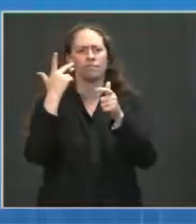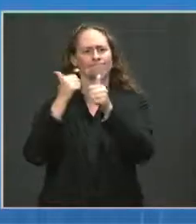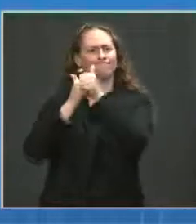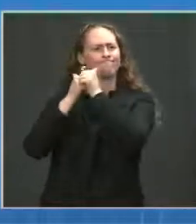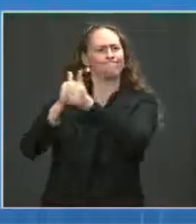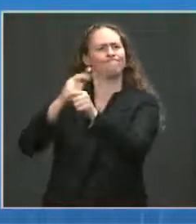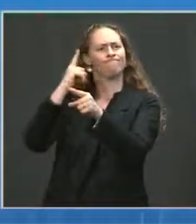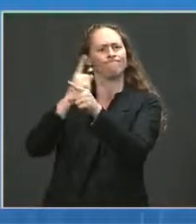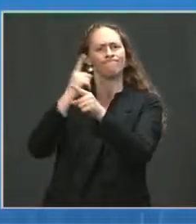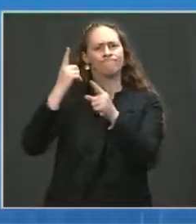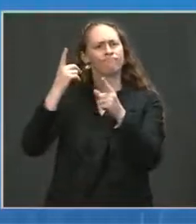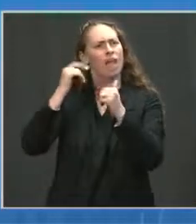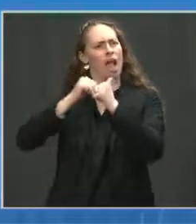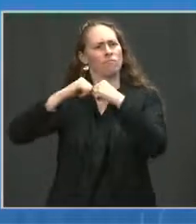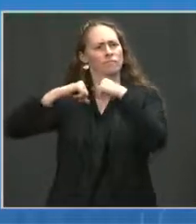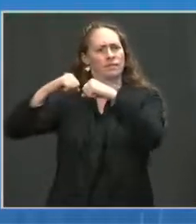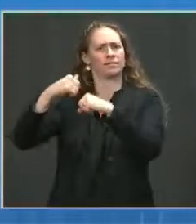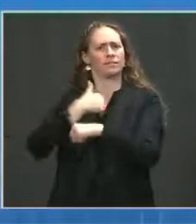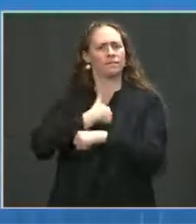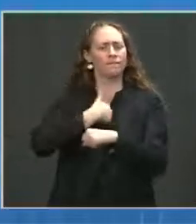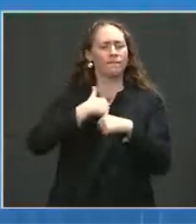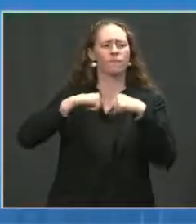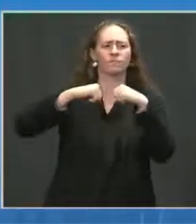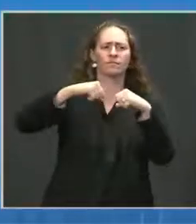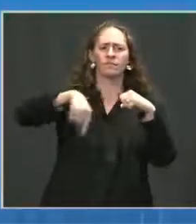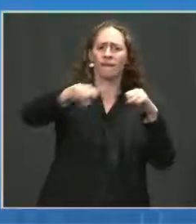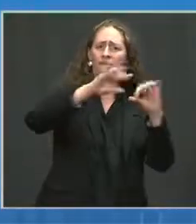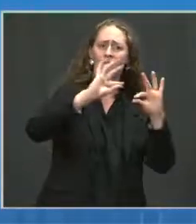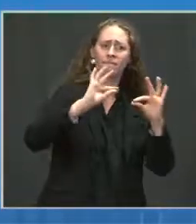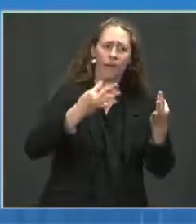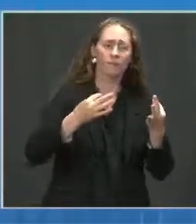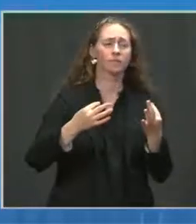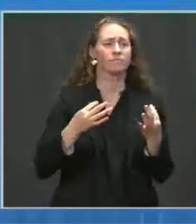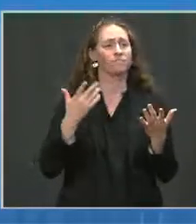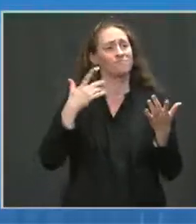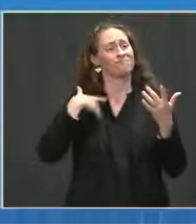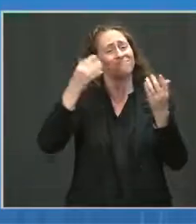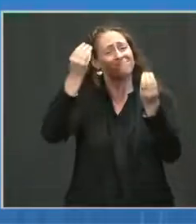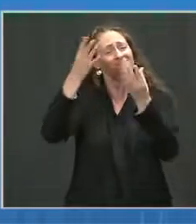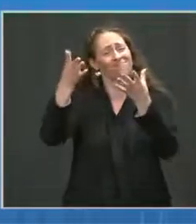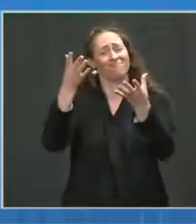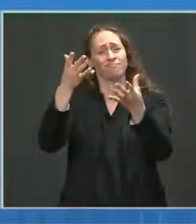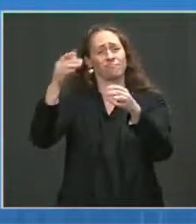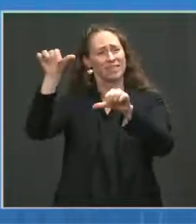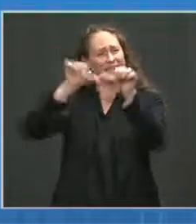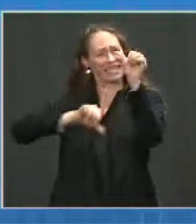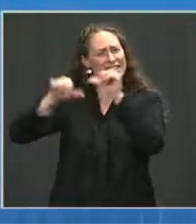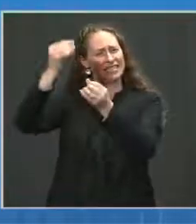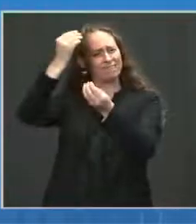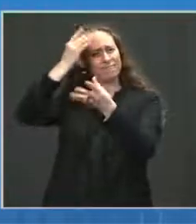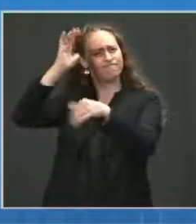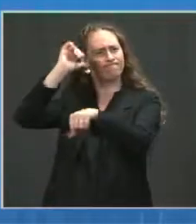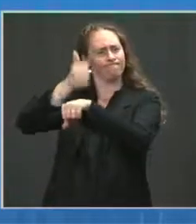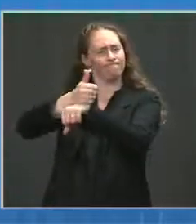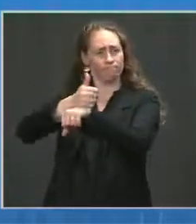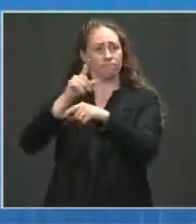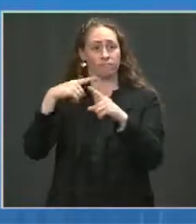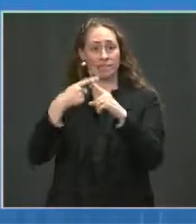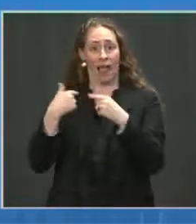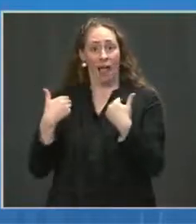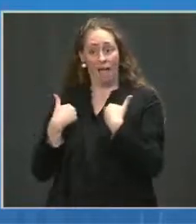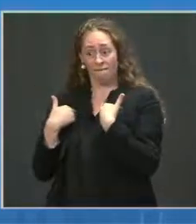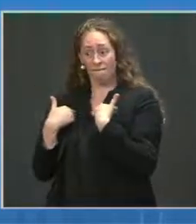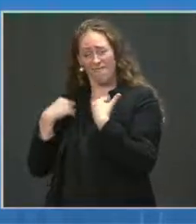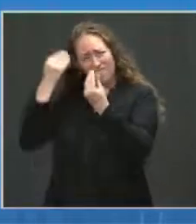our loved ones. I told you I would give you scientific information as I have it, when I have it. Here is what we